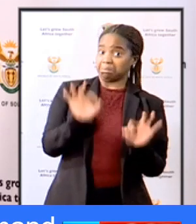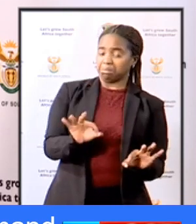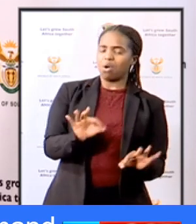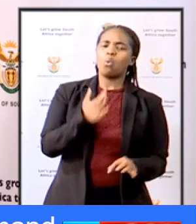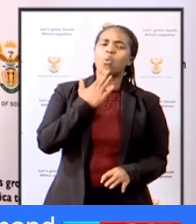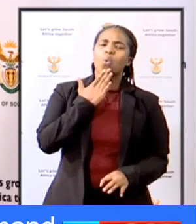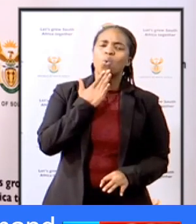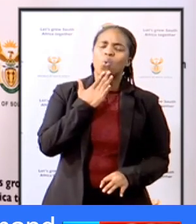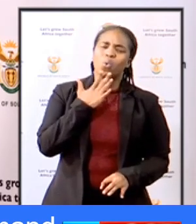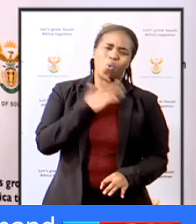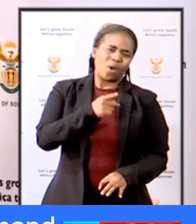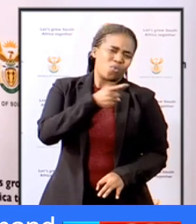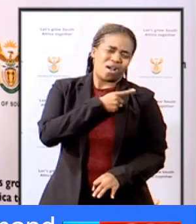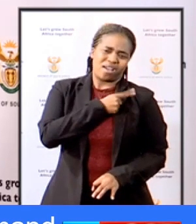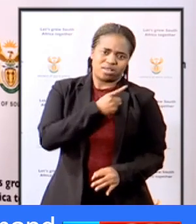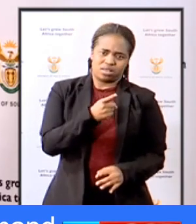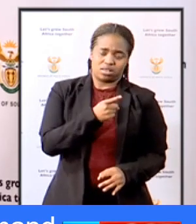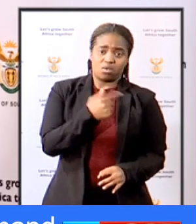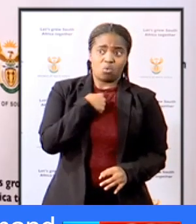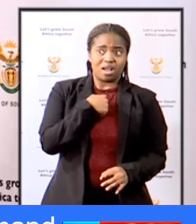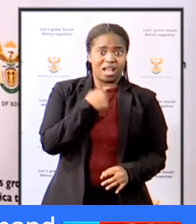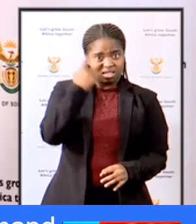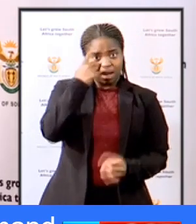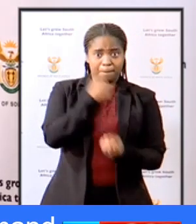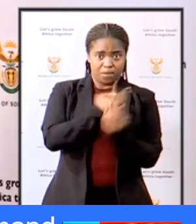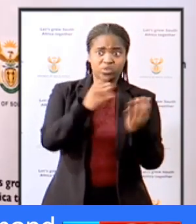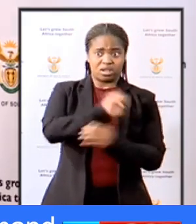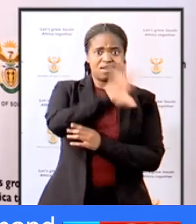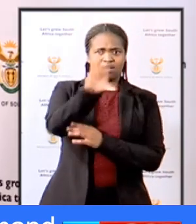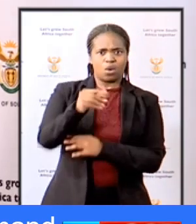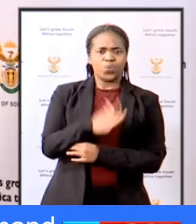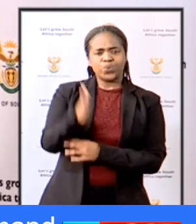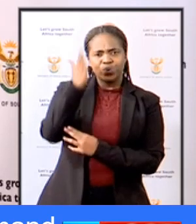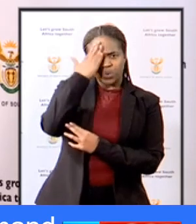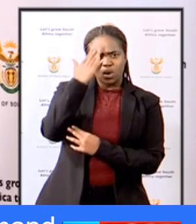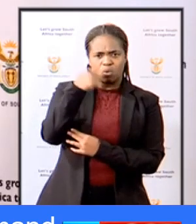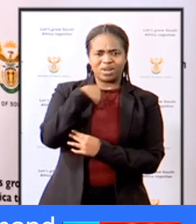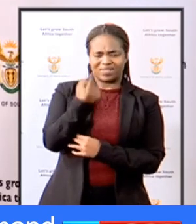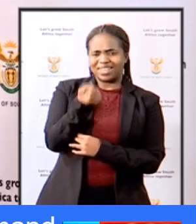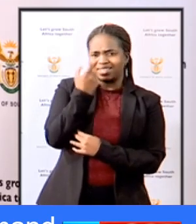go? It will help the nation, I think, if we understand.